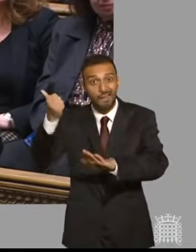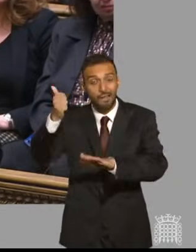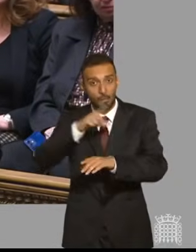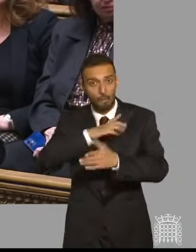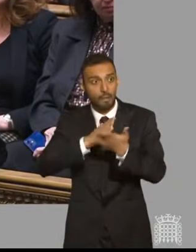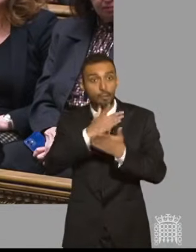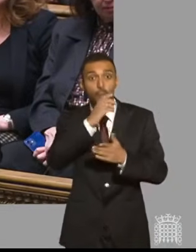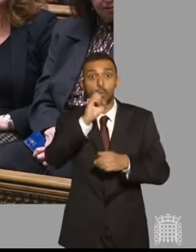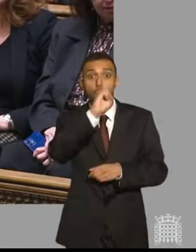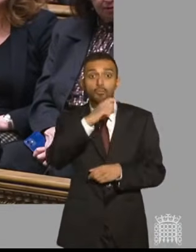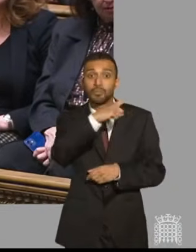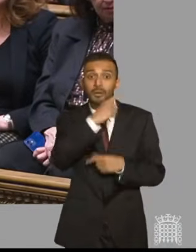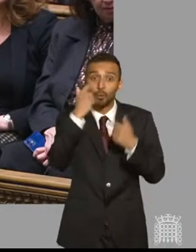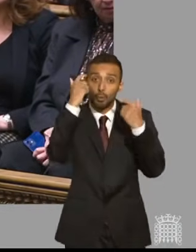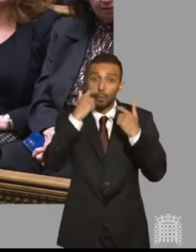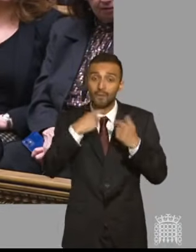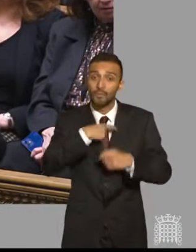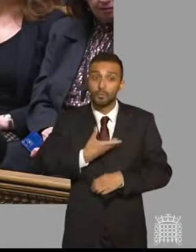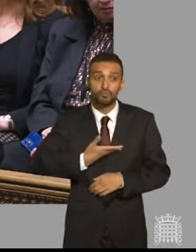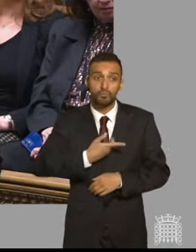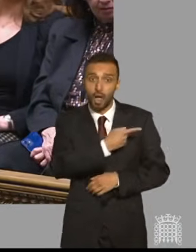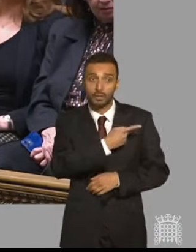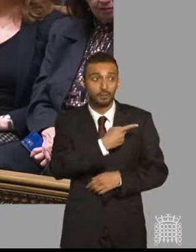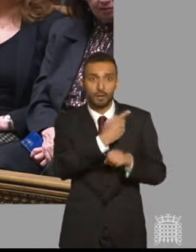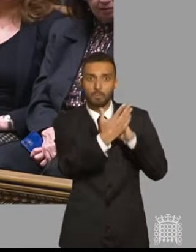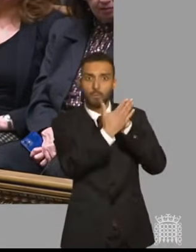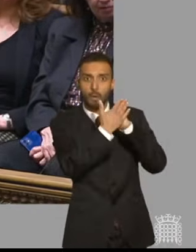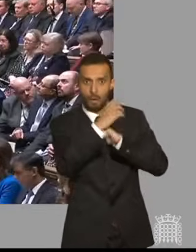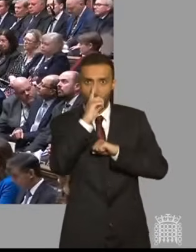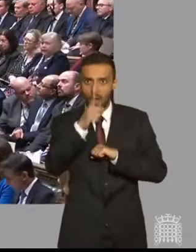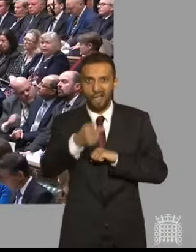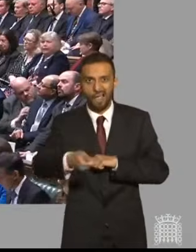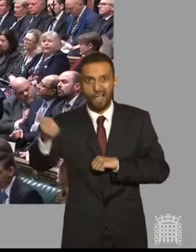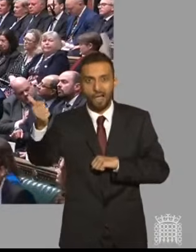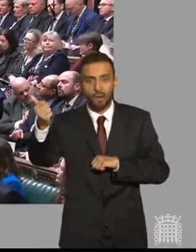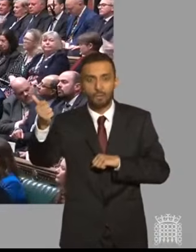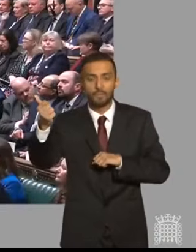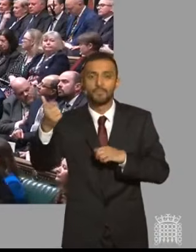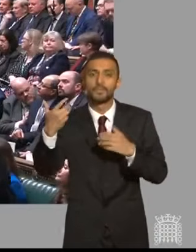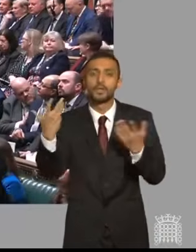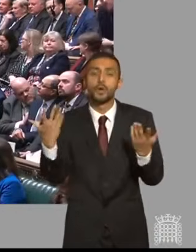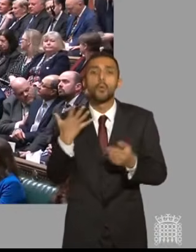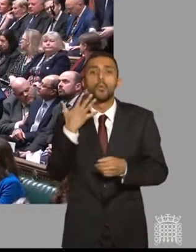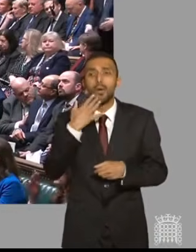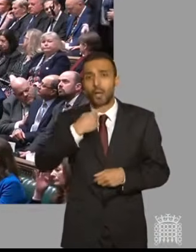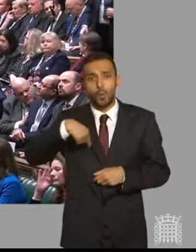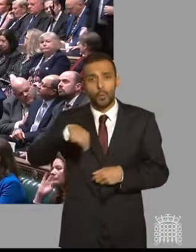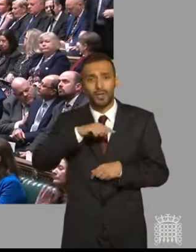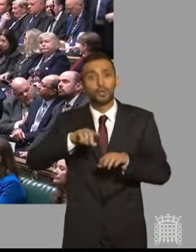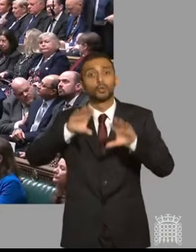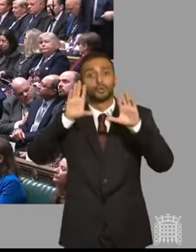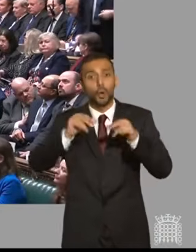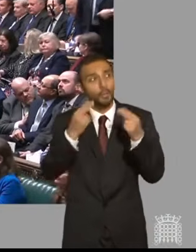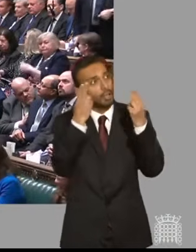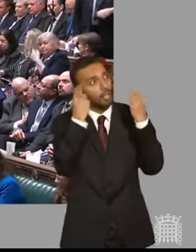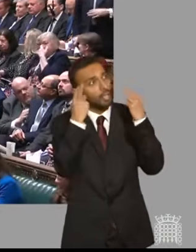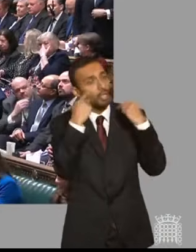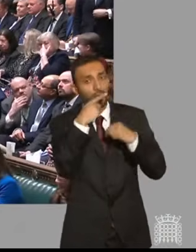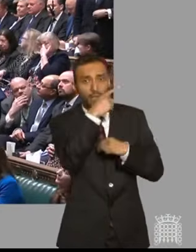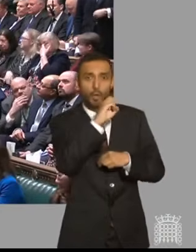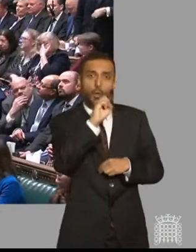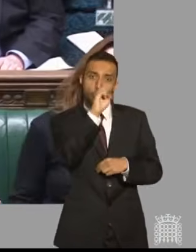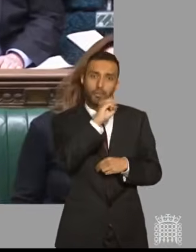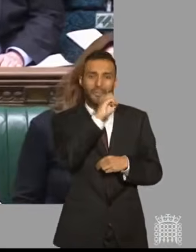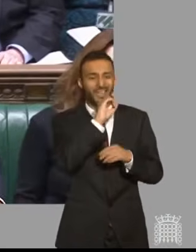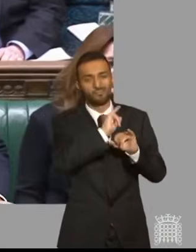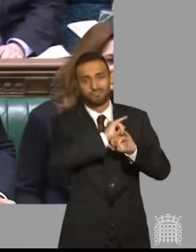this so-called European Court, a travesty of a court? Prime Minister. Mr. Speaker, this was